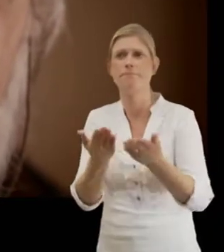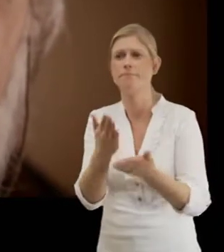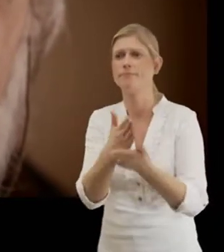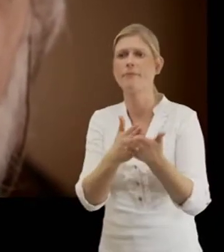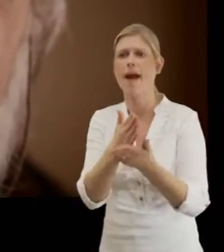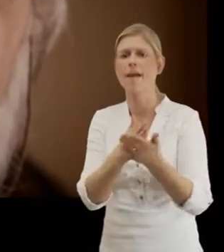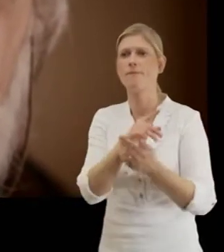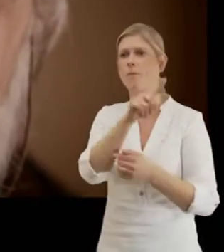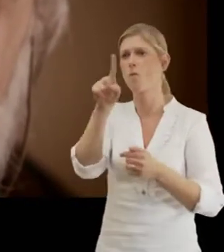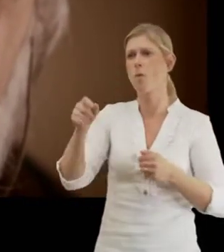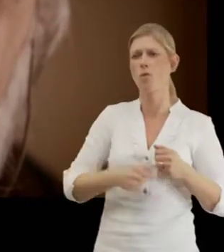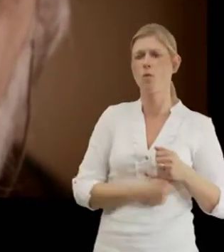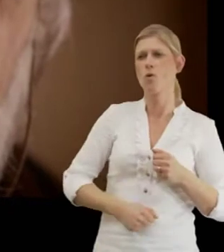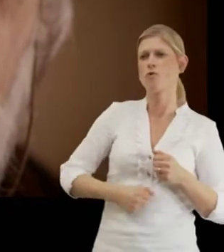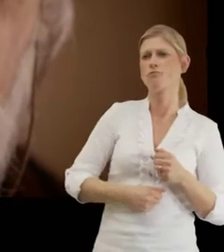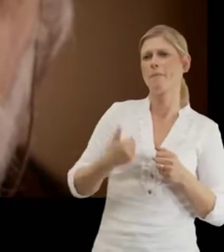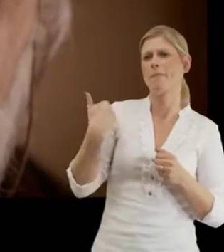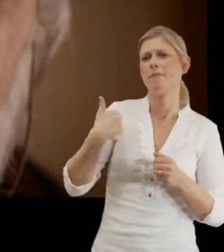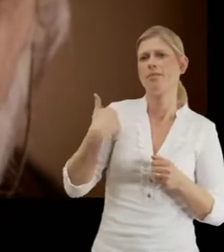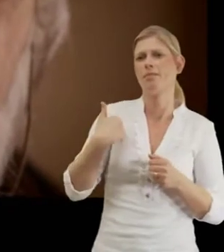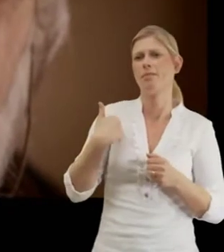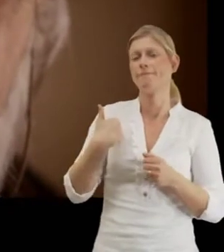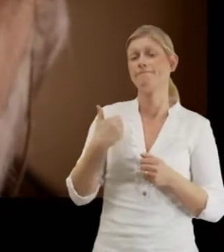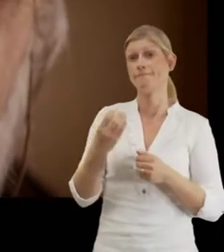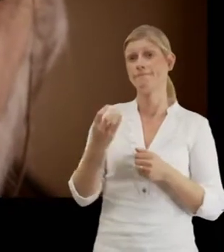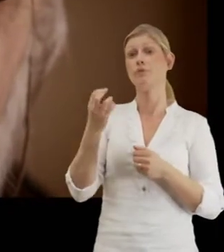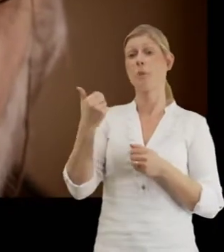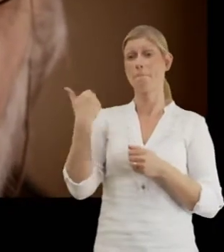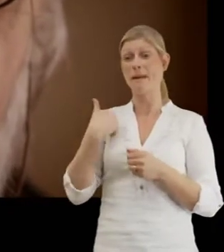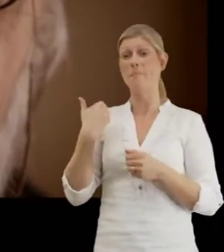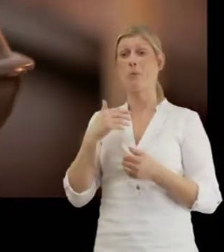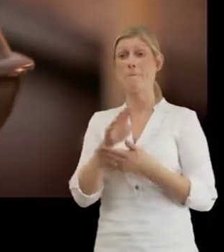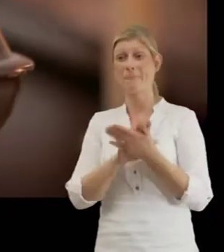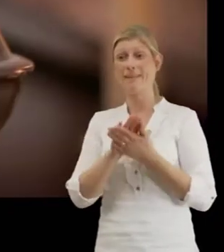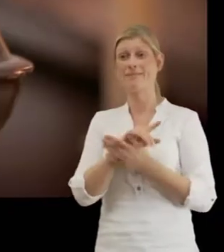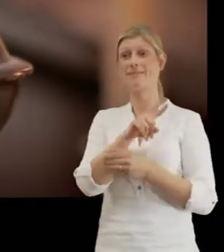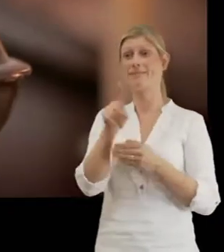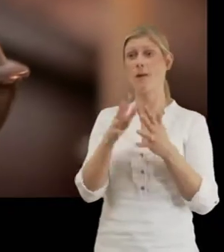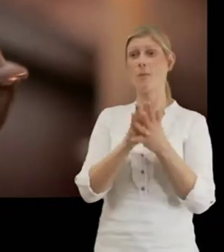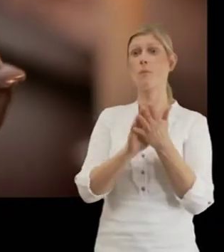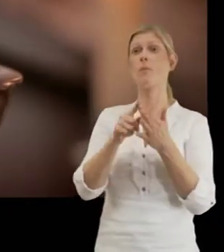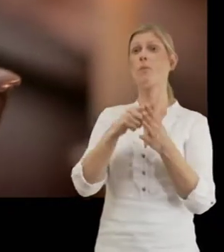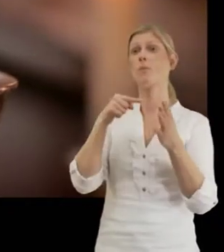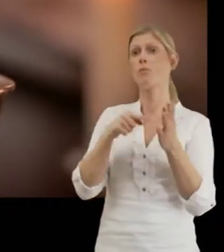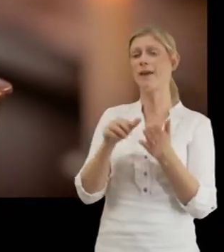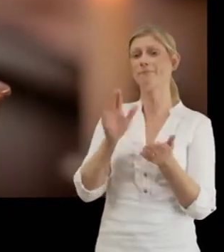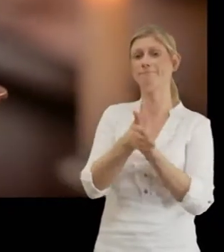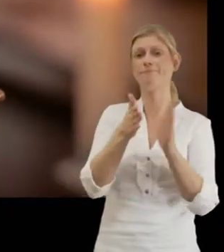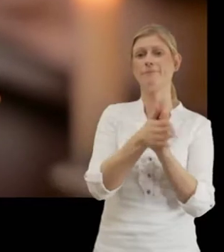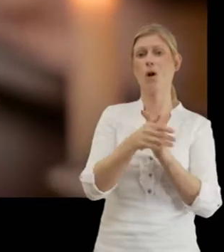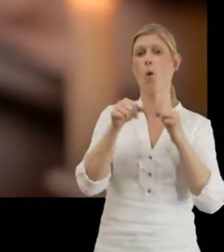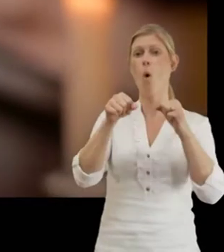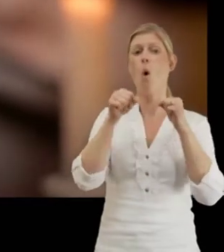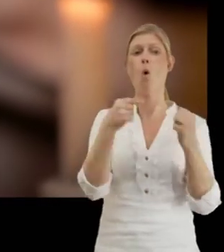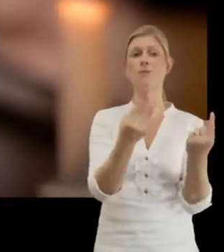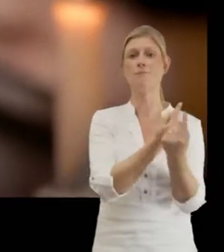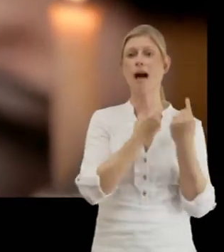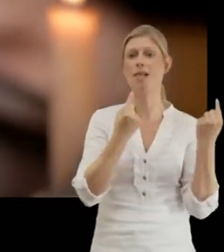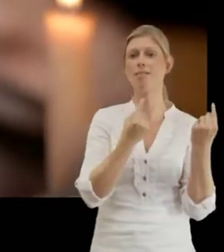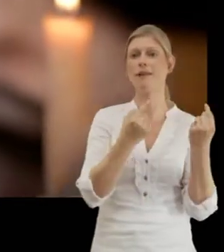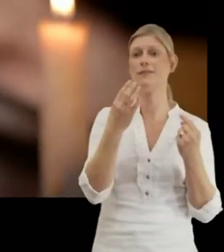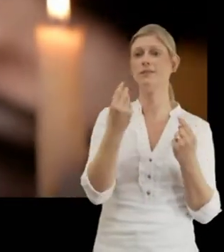the sustentation of the king's people. And some persons in consequence get their wheat ground at one horse mill and some